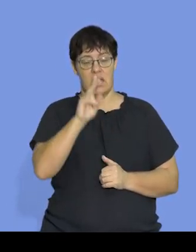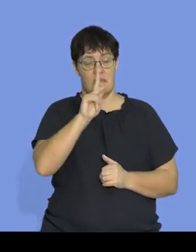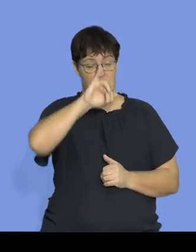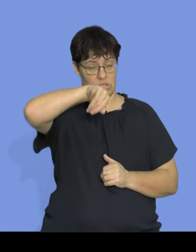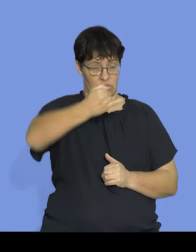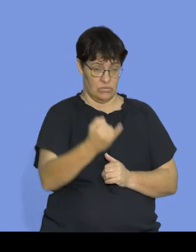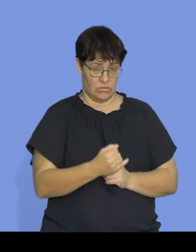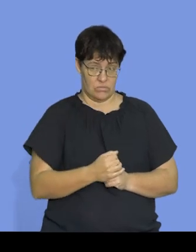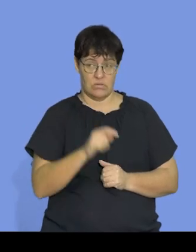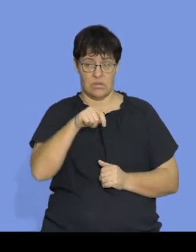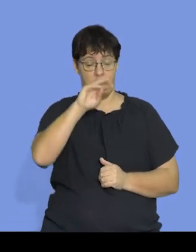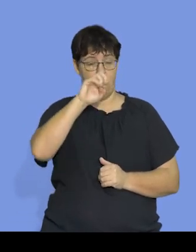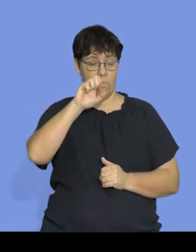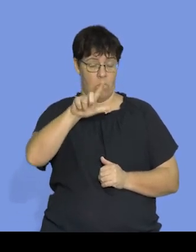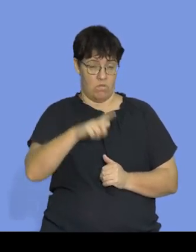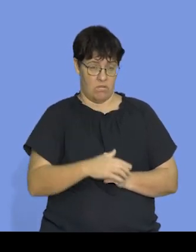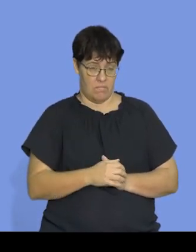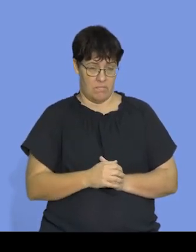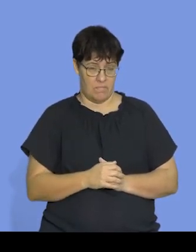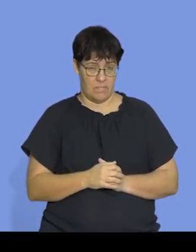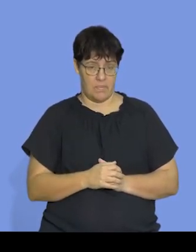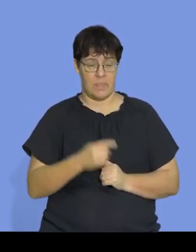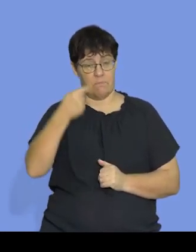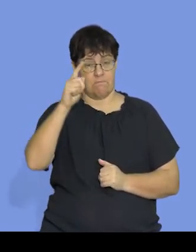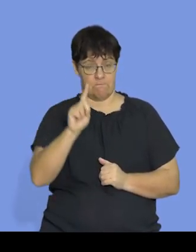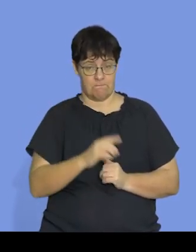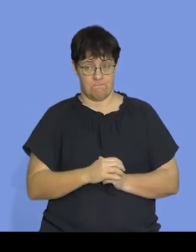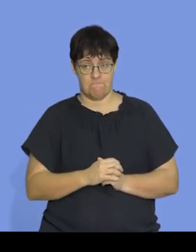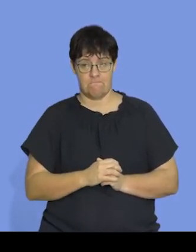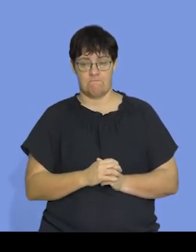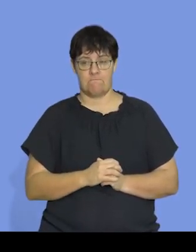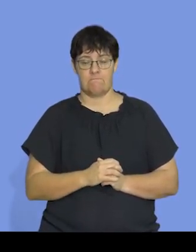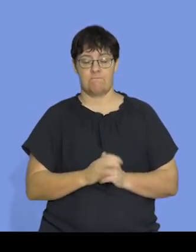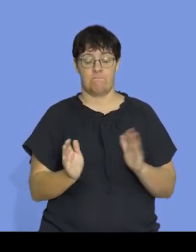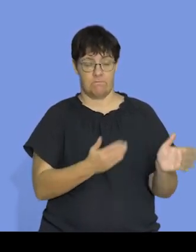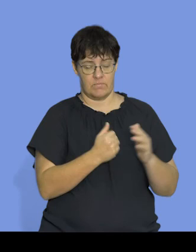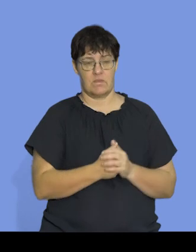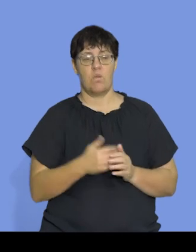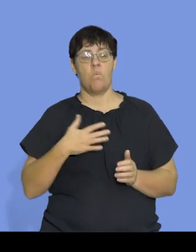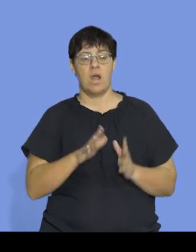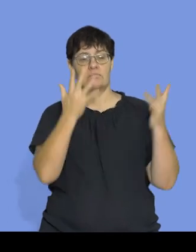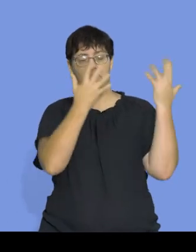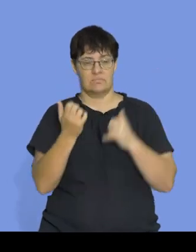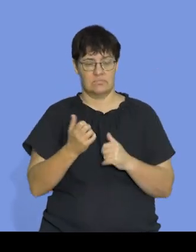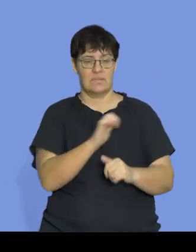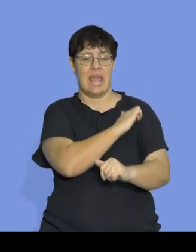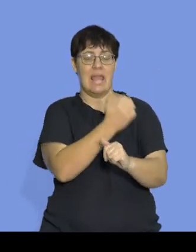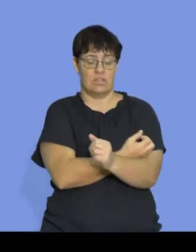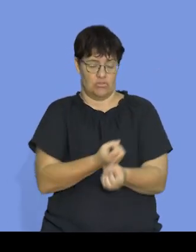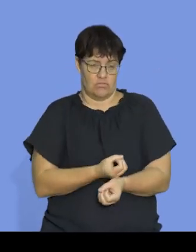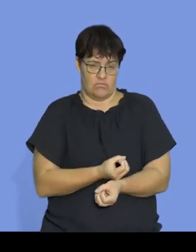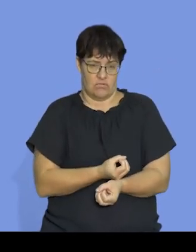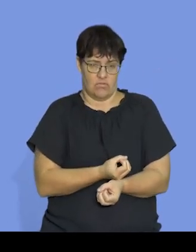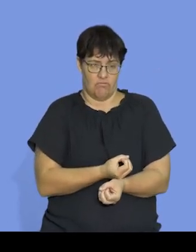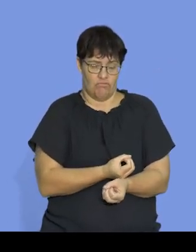mole. Right. And then furthermore, we want to calculate the energy released. Remember,